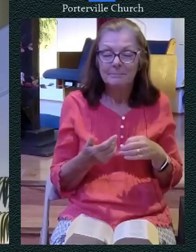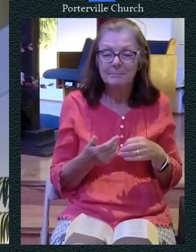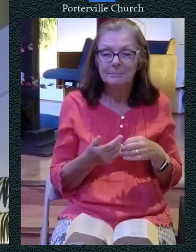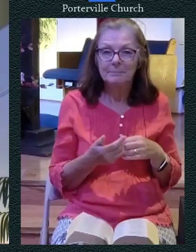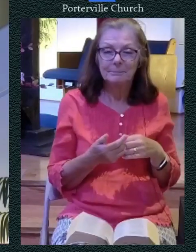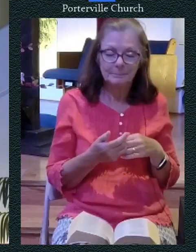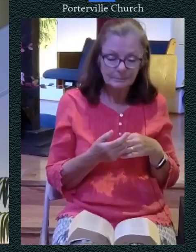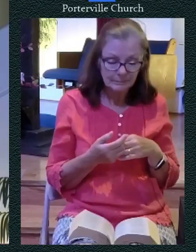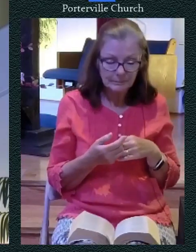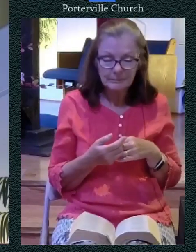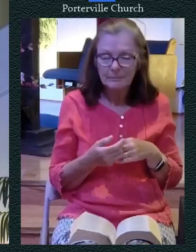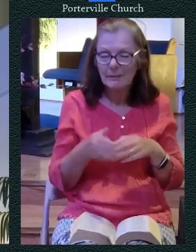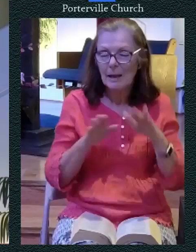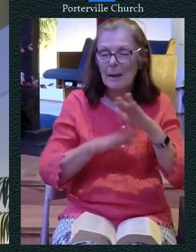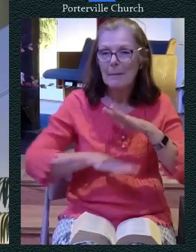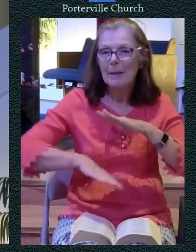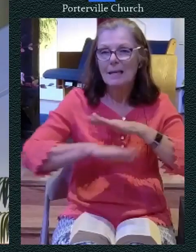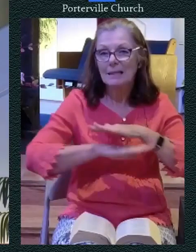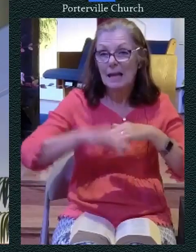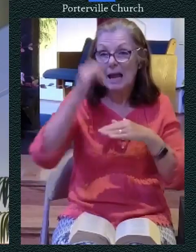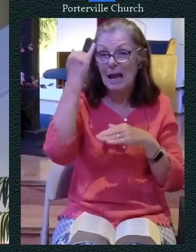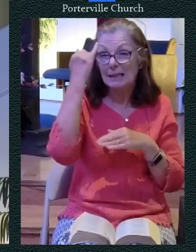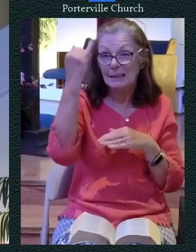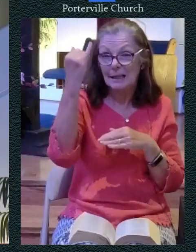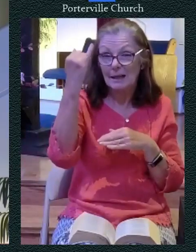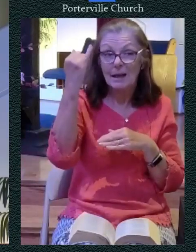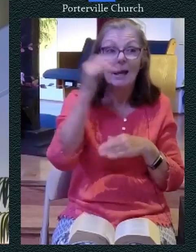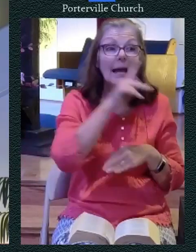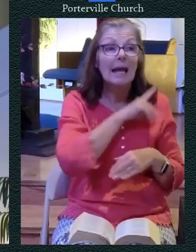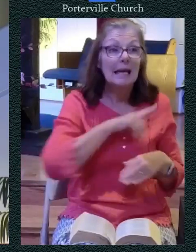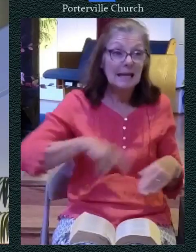that David is in real trouble.